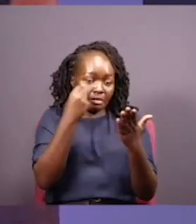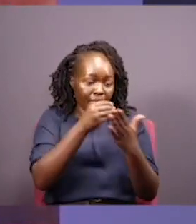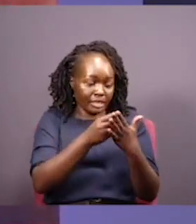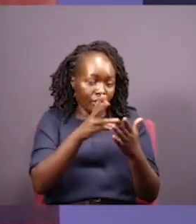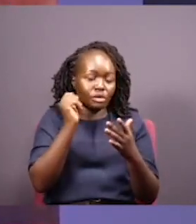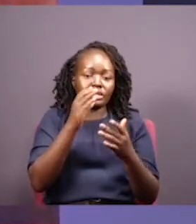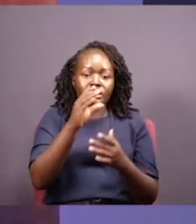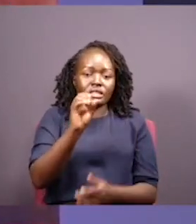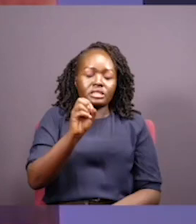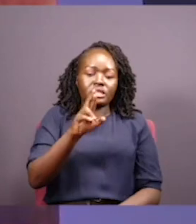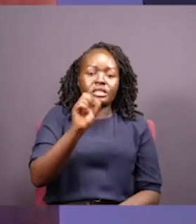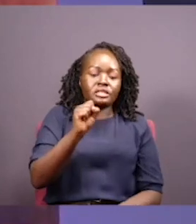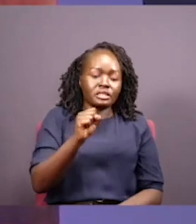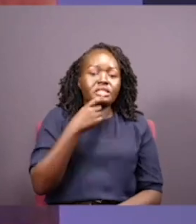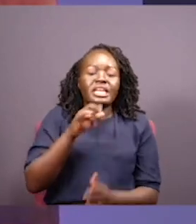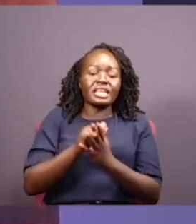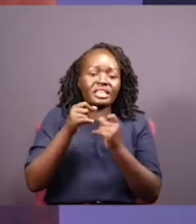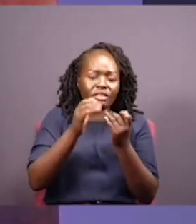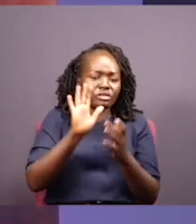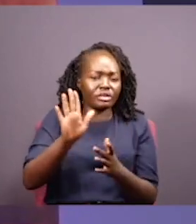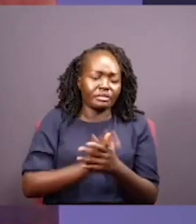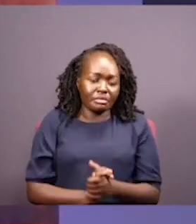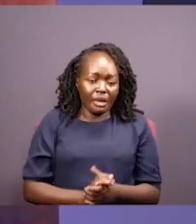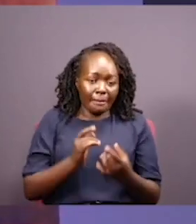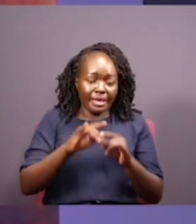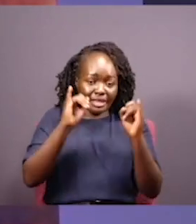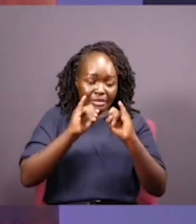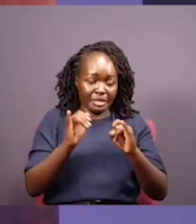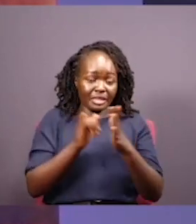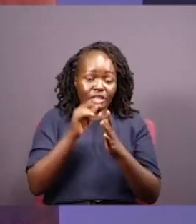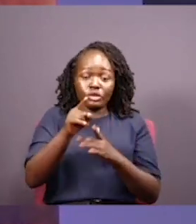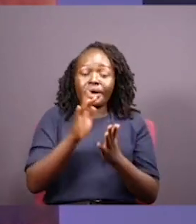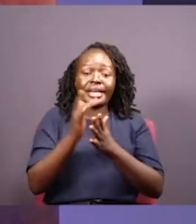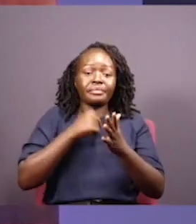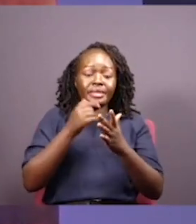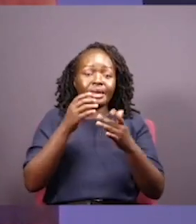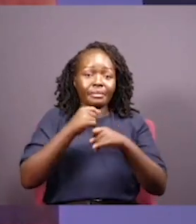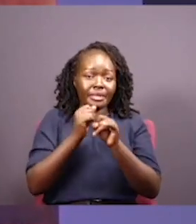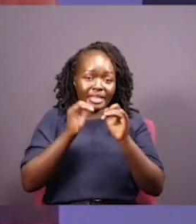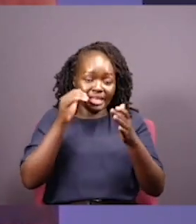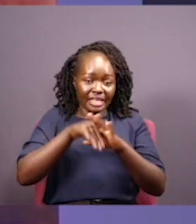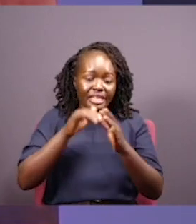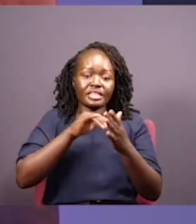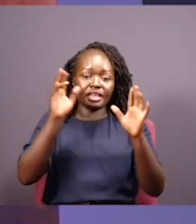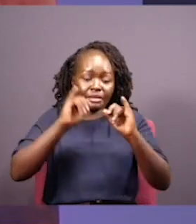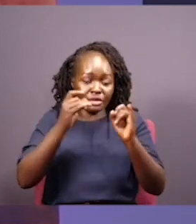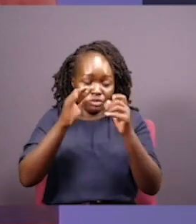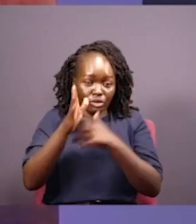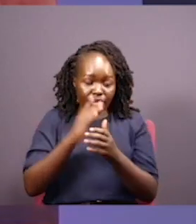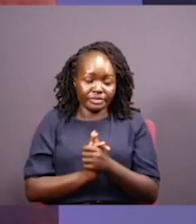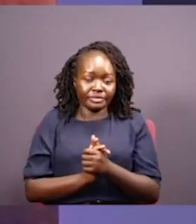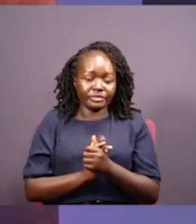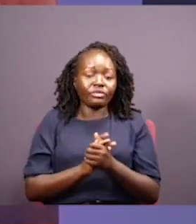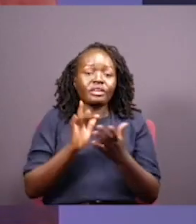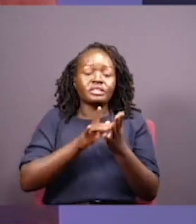that coin to Caesar. But the image that you and I are made in is the image of God. So Jesus was